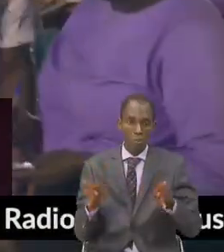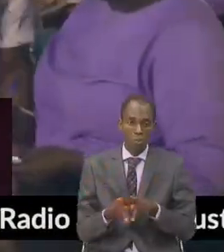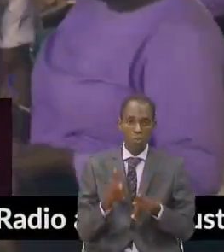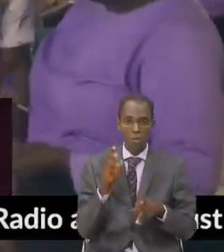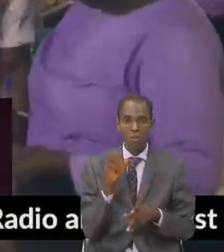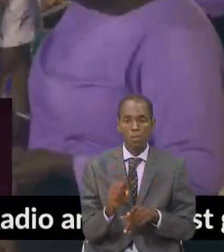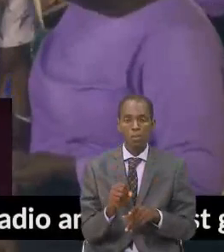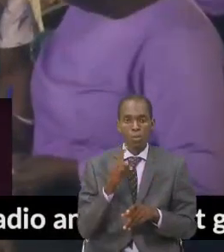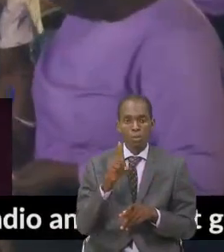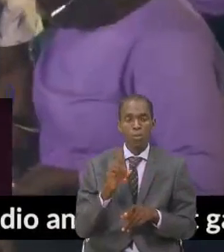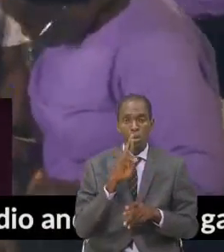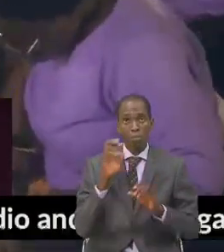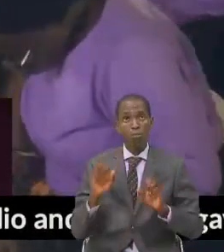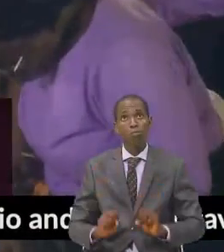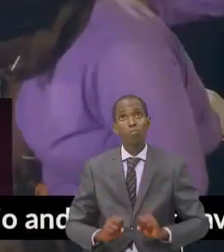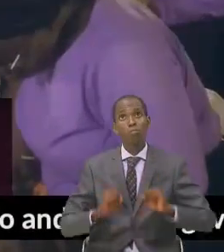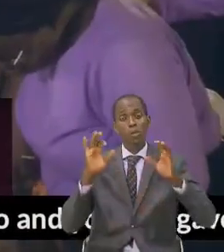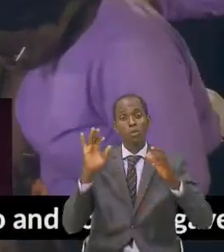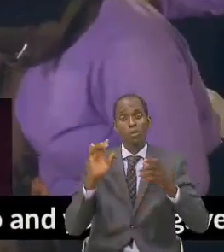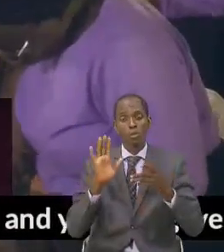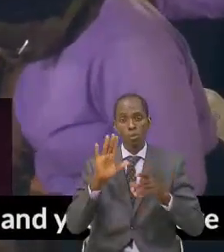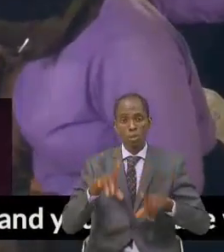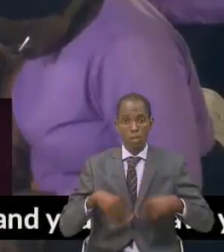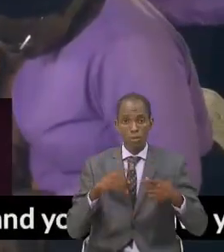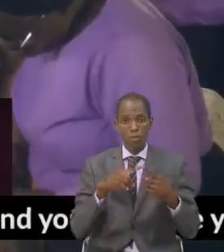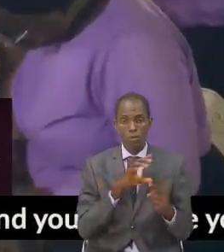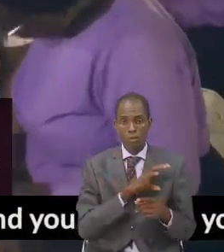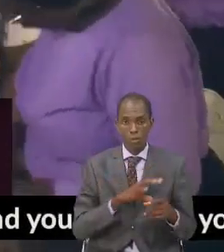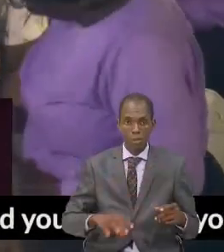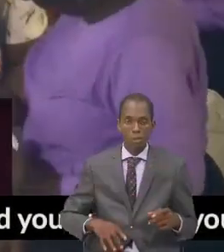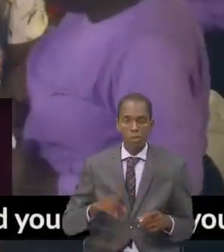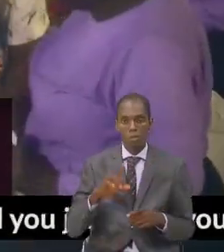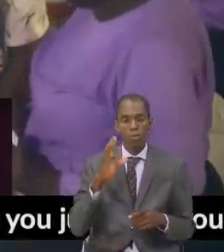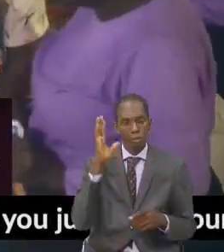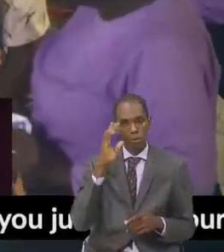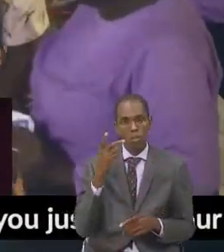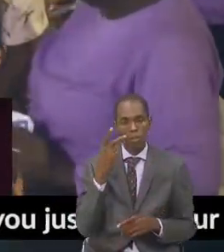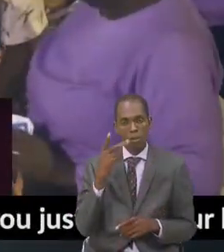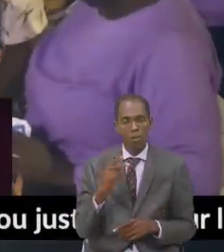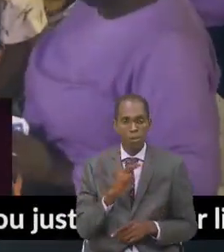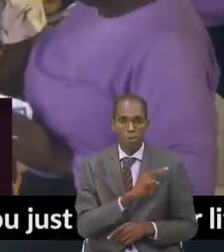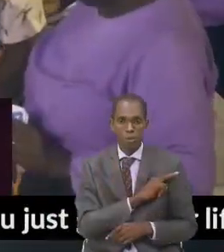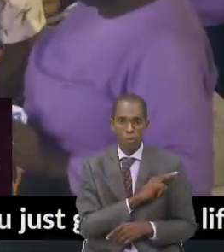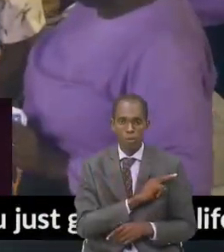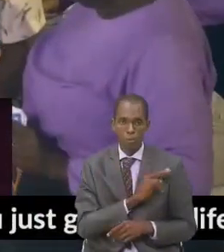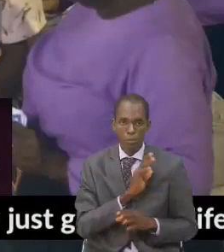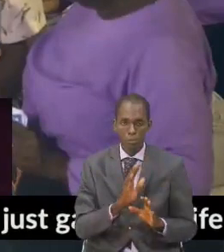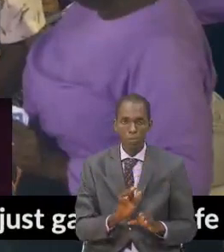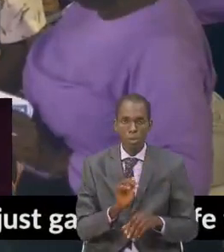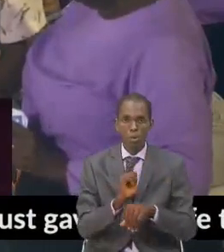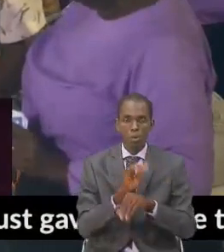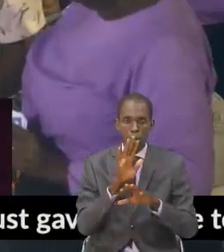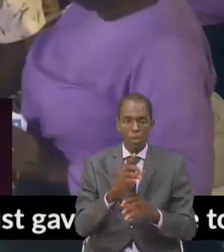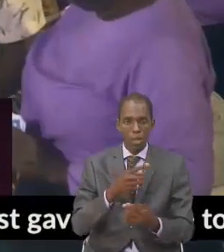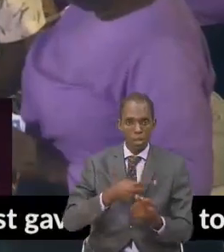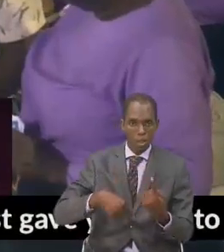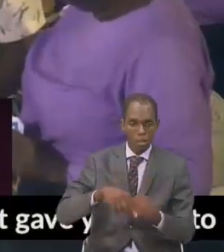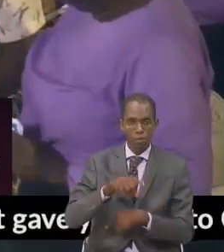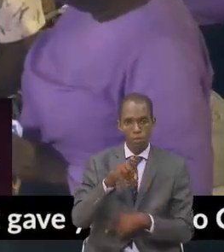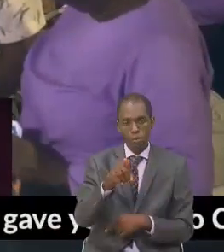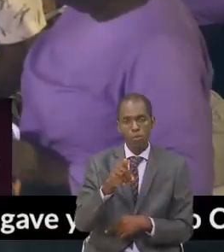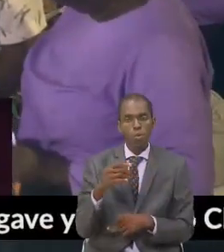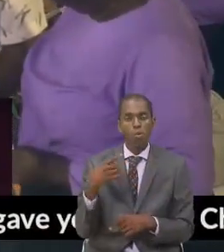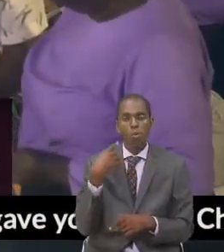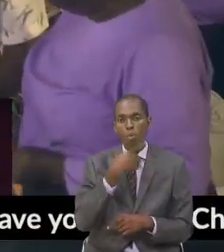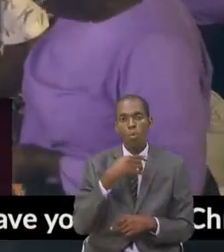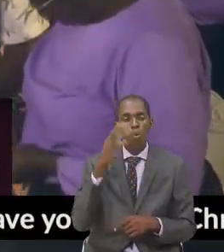That special card, make sure you hold it for the breakfast with Jesus on Monday.